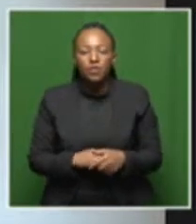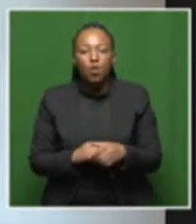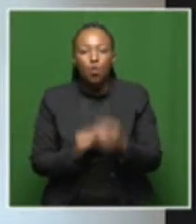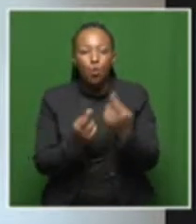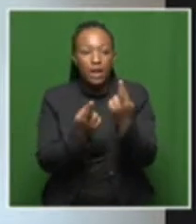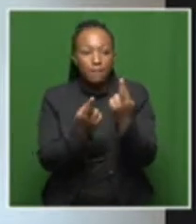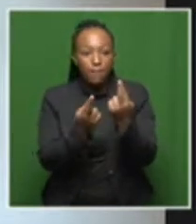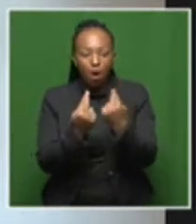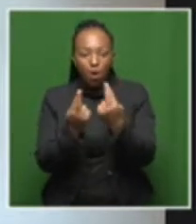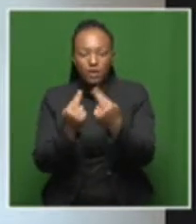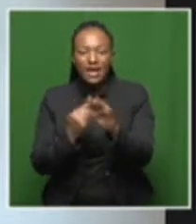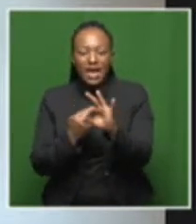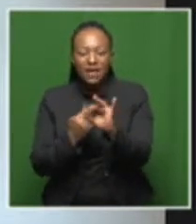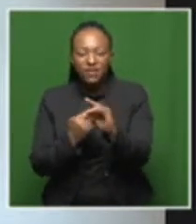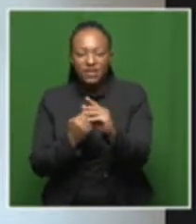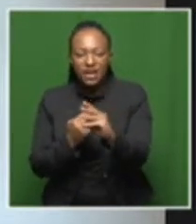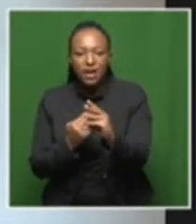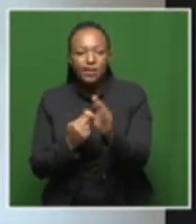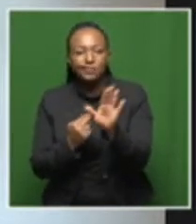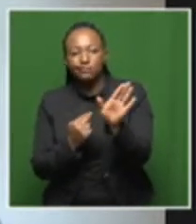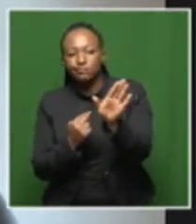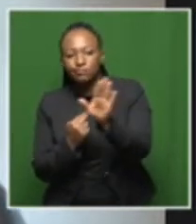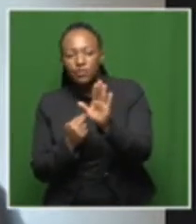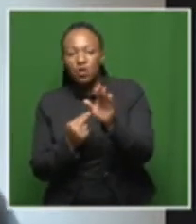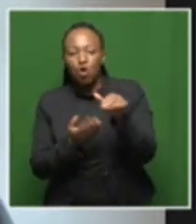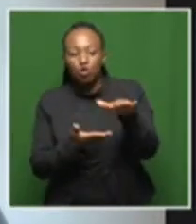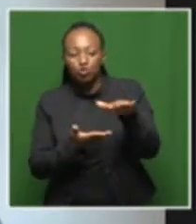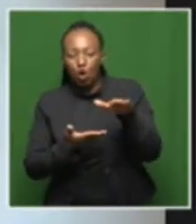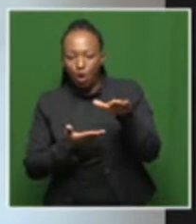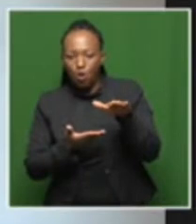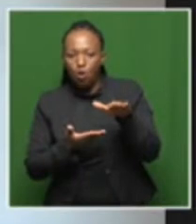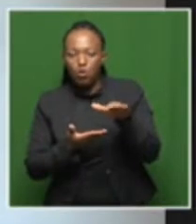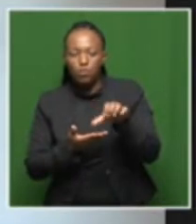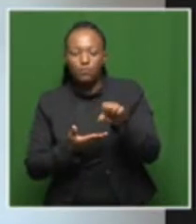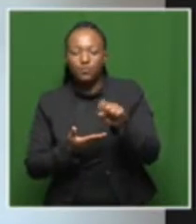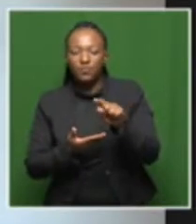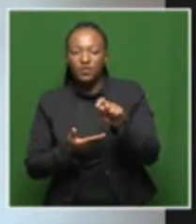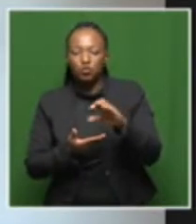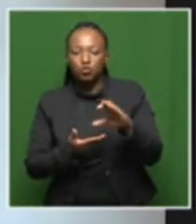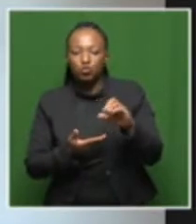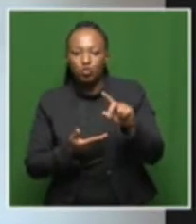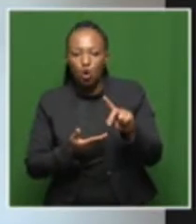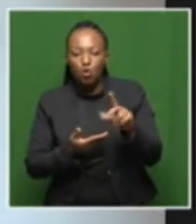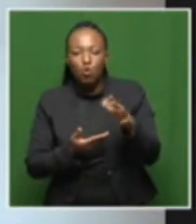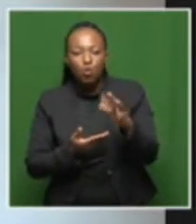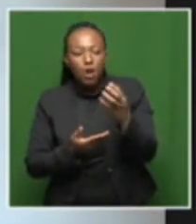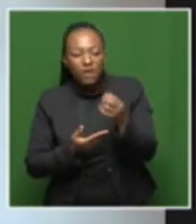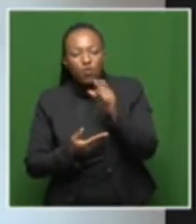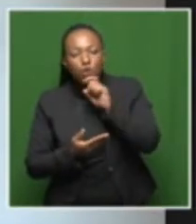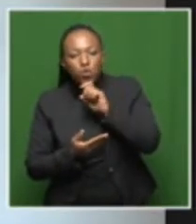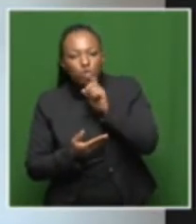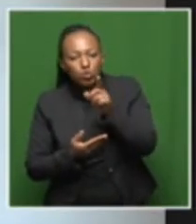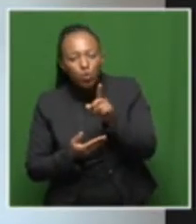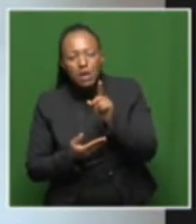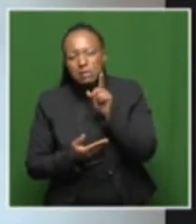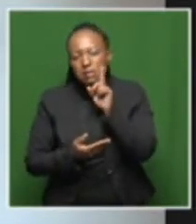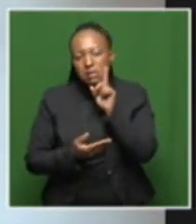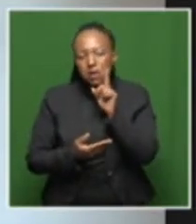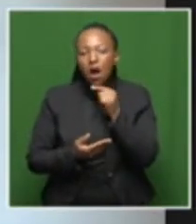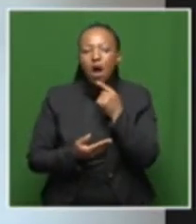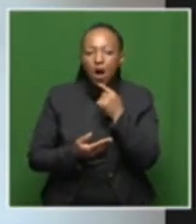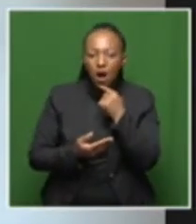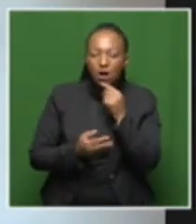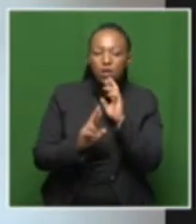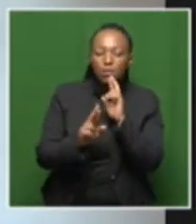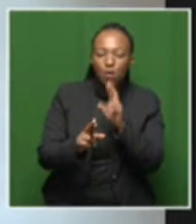day at the end of the day through our stock visibility system of what vaccines have been used. And we track what is used against the